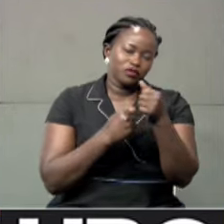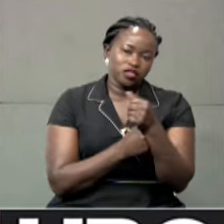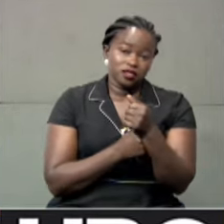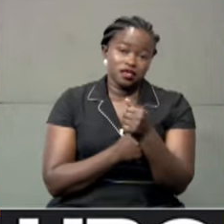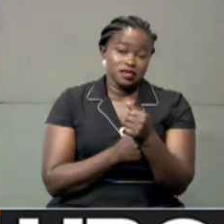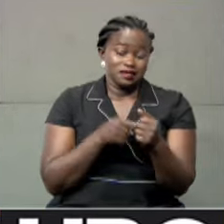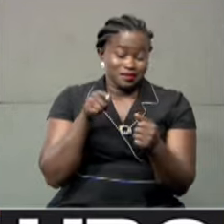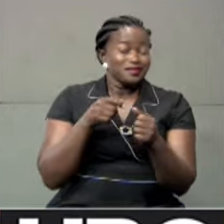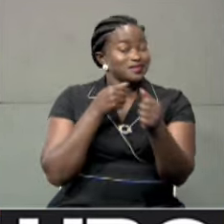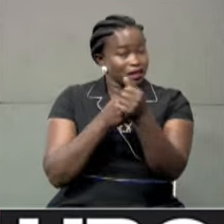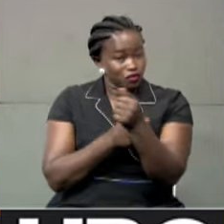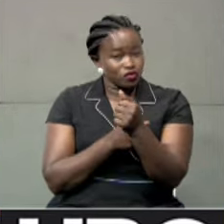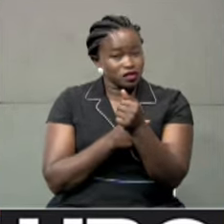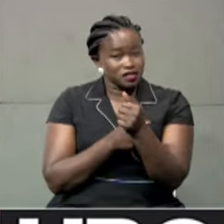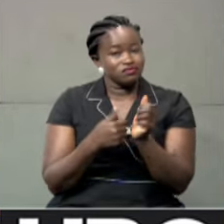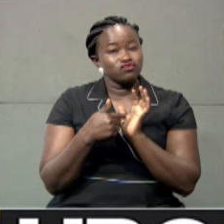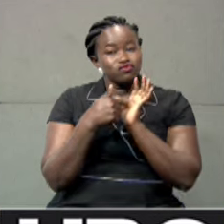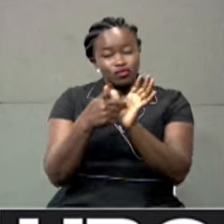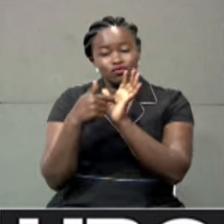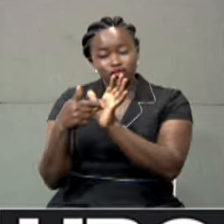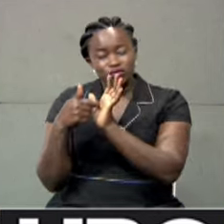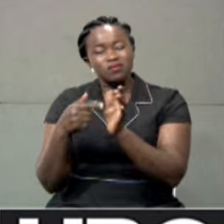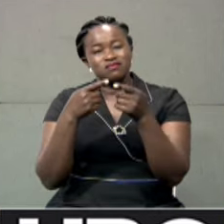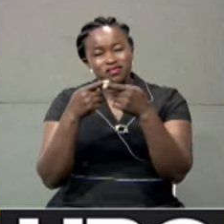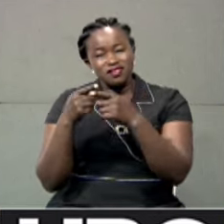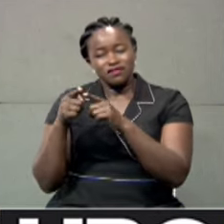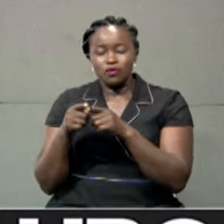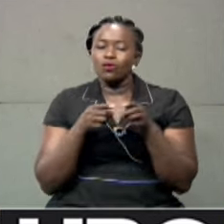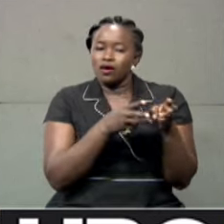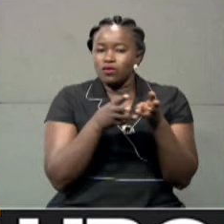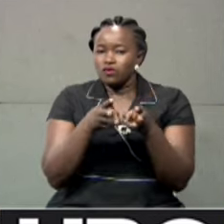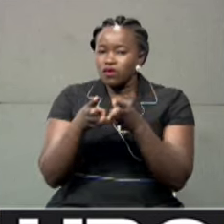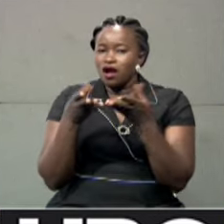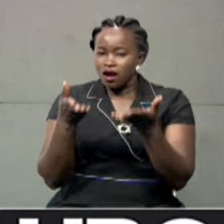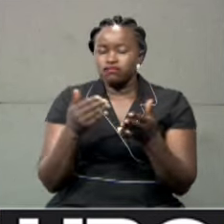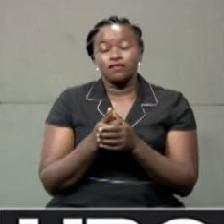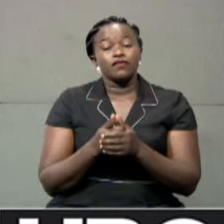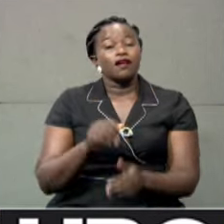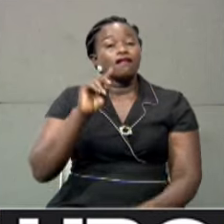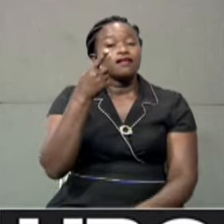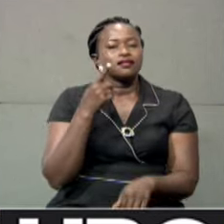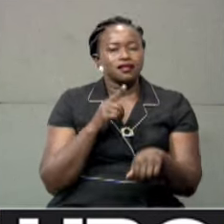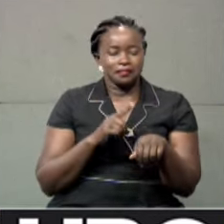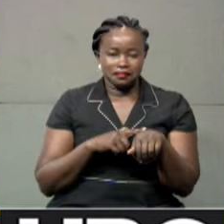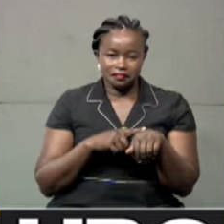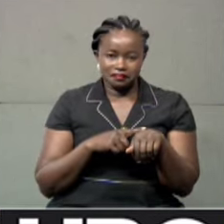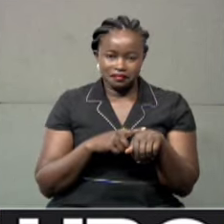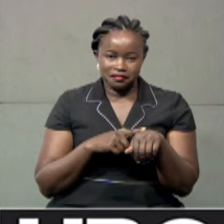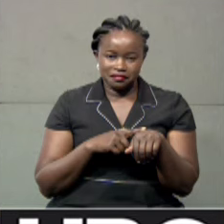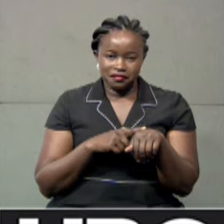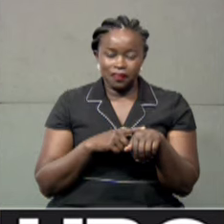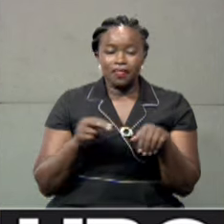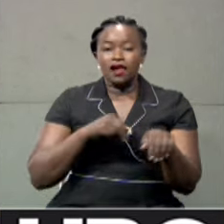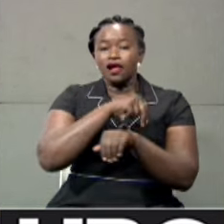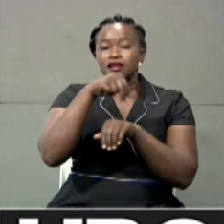This support is demonstrated in various ways. For the first time, our